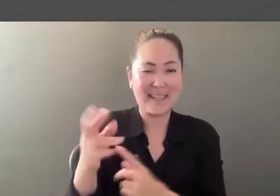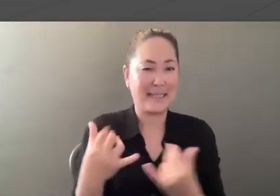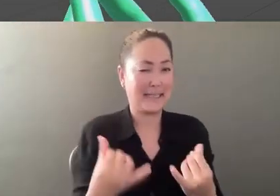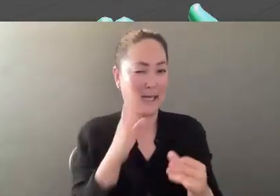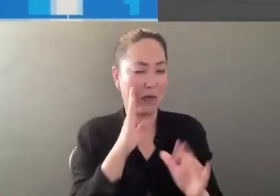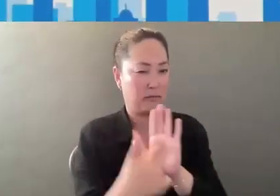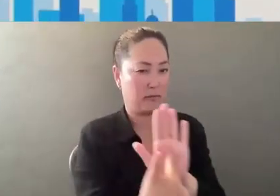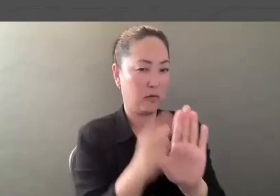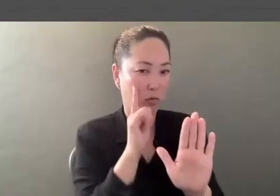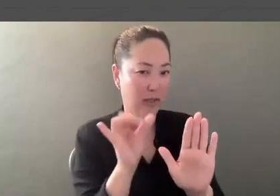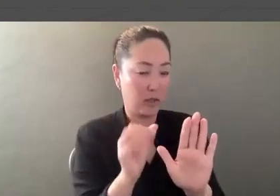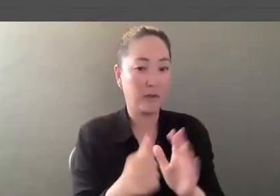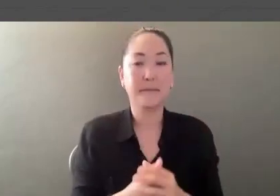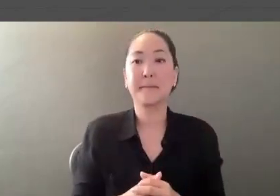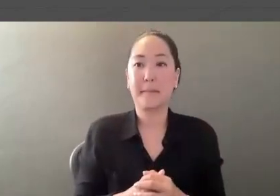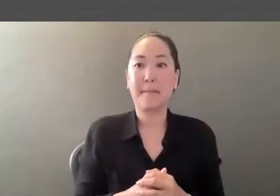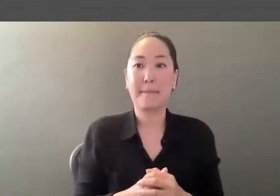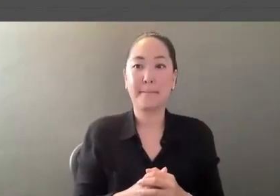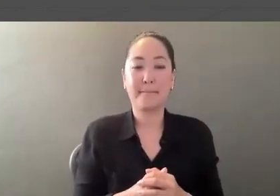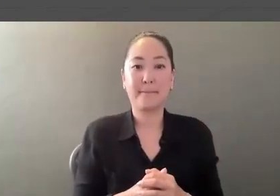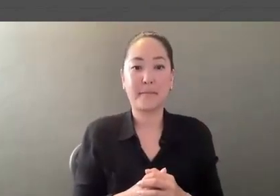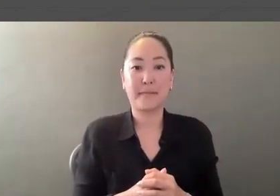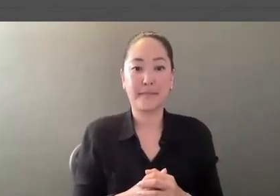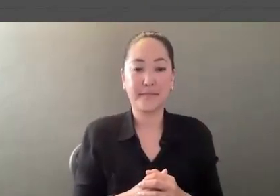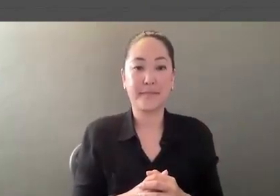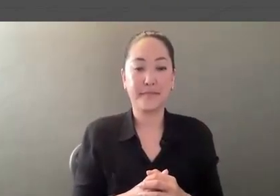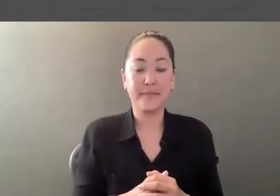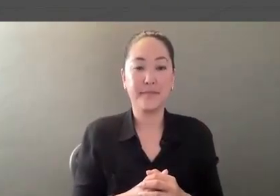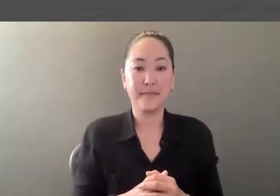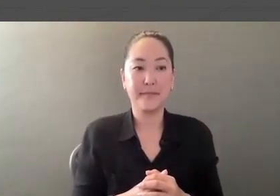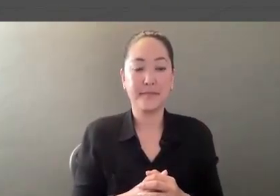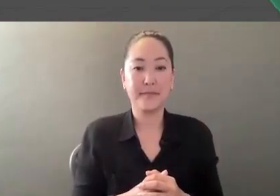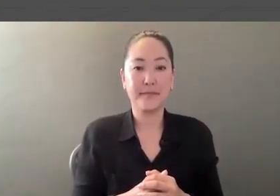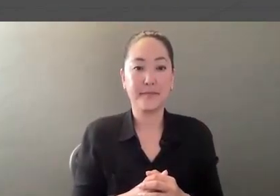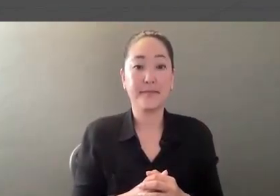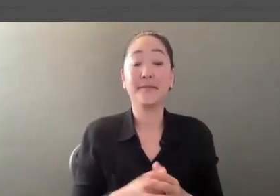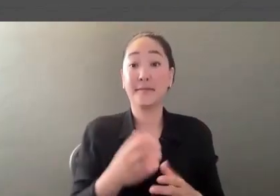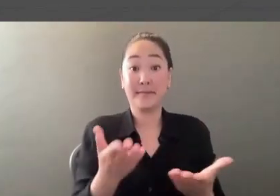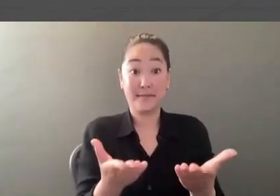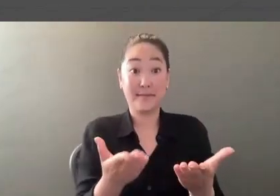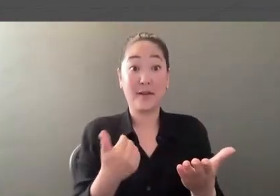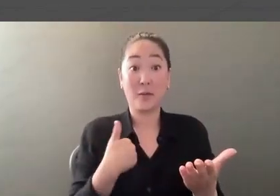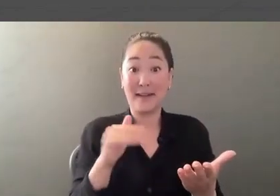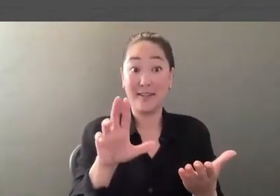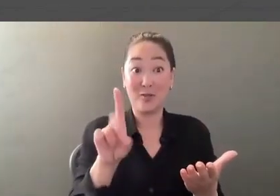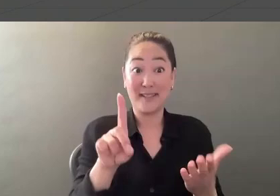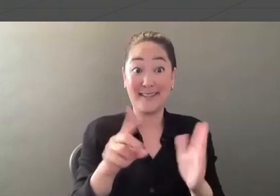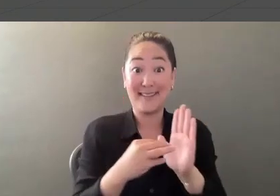today. And what that kind of looks like is basically if we have a 3D model of the liver.